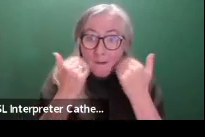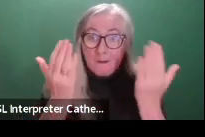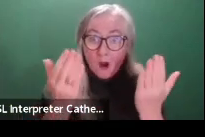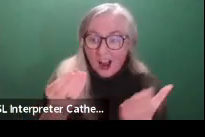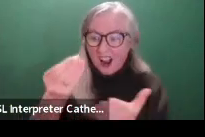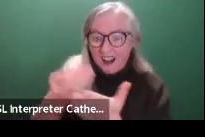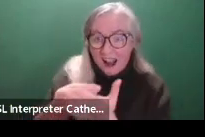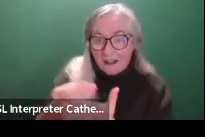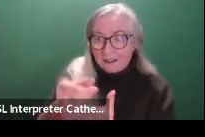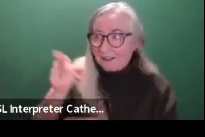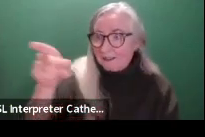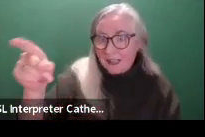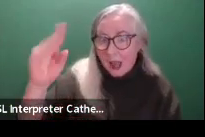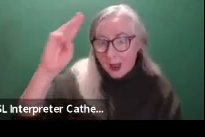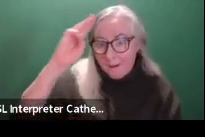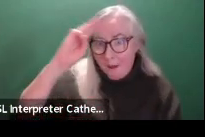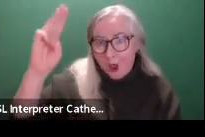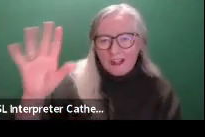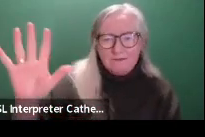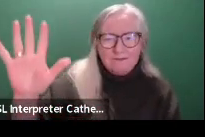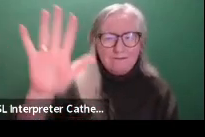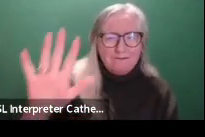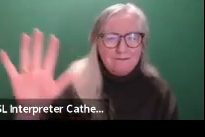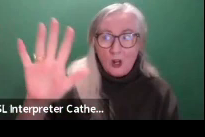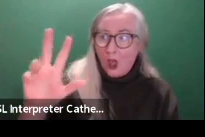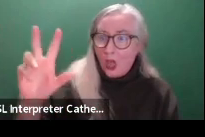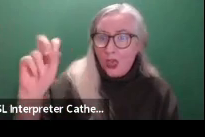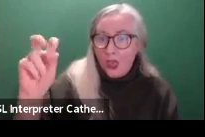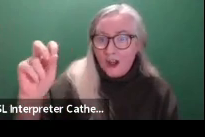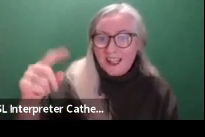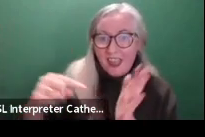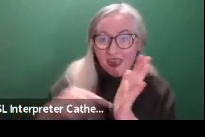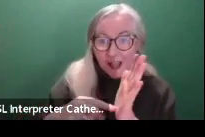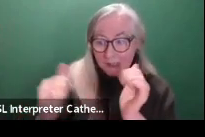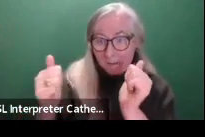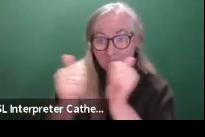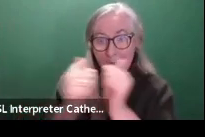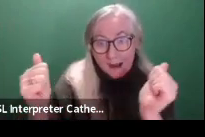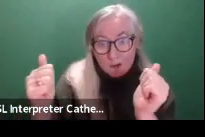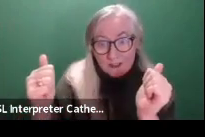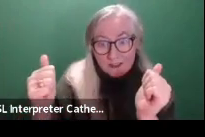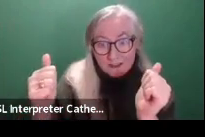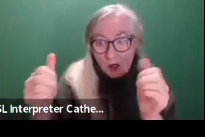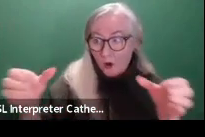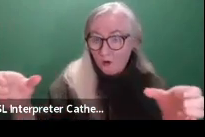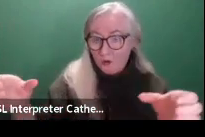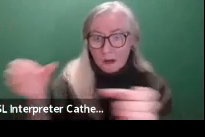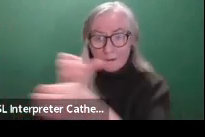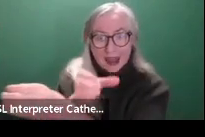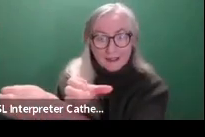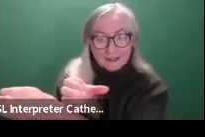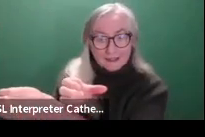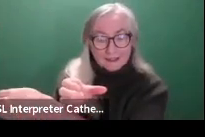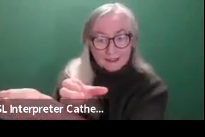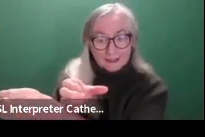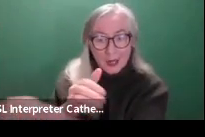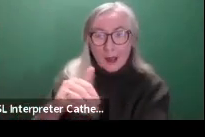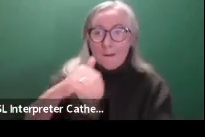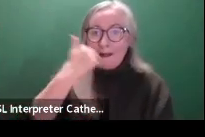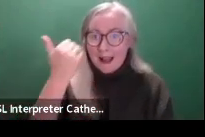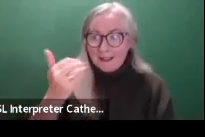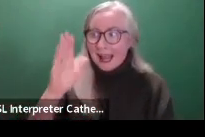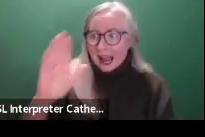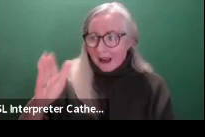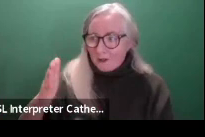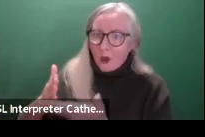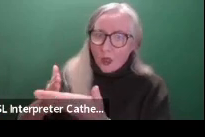an employer something in the region of £30,000 to replace them, because they have to go through the